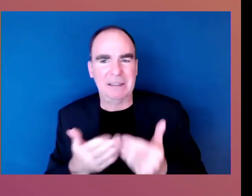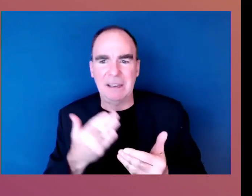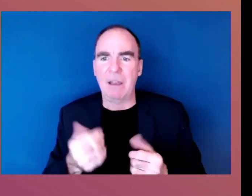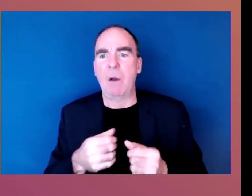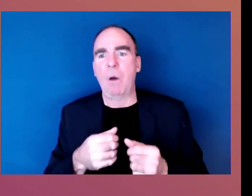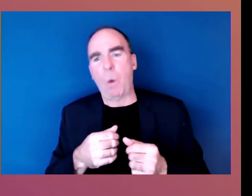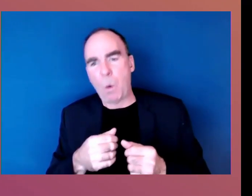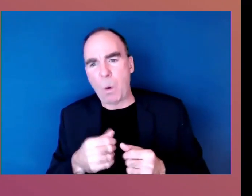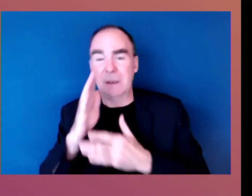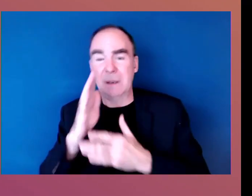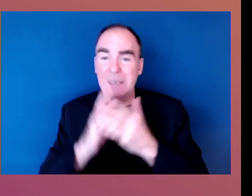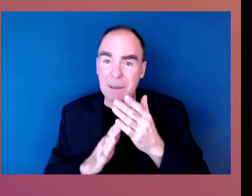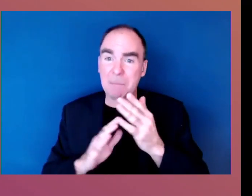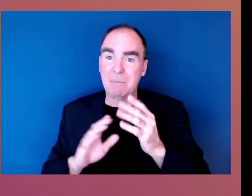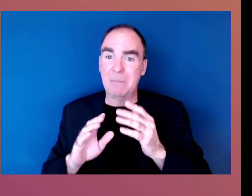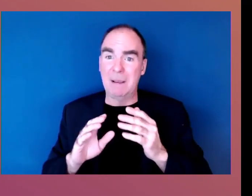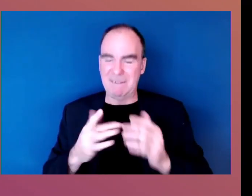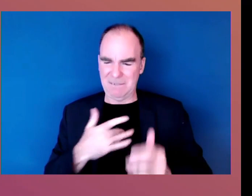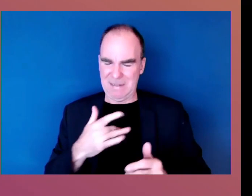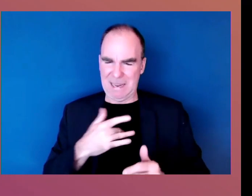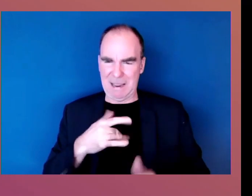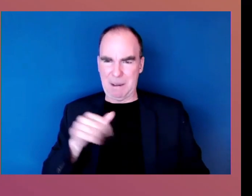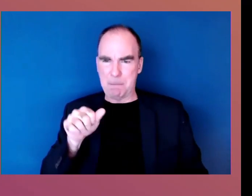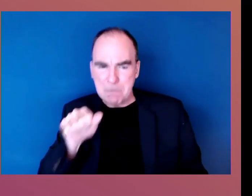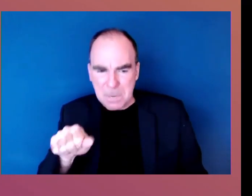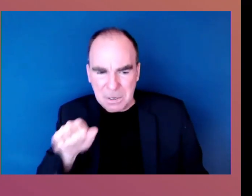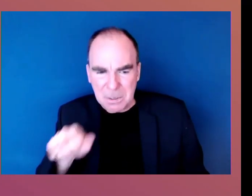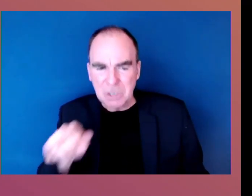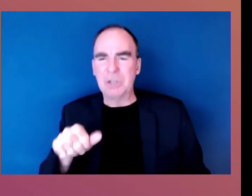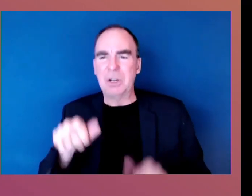elevators, traffic lights, ticket machines, vending